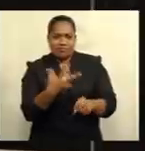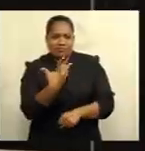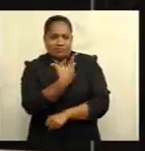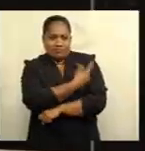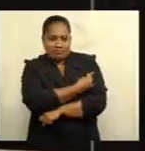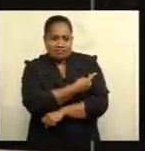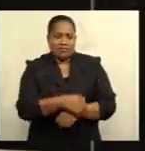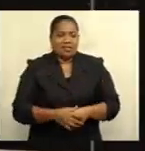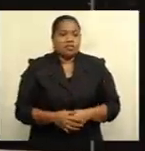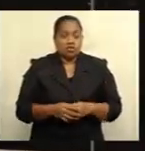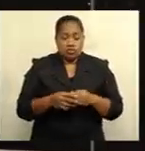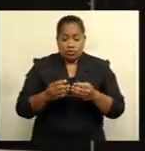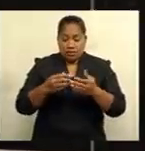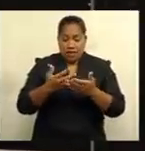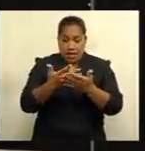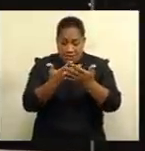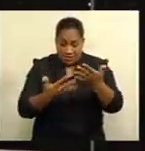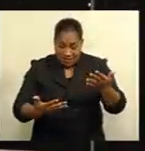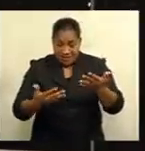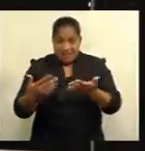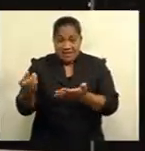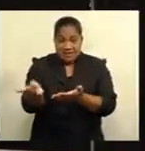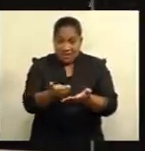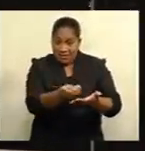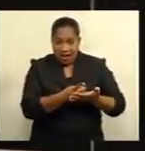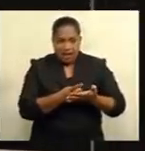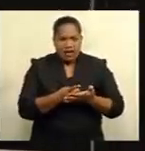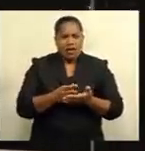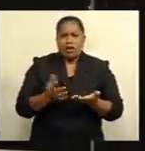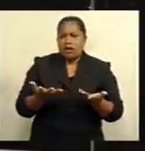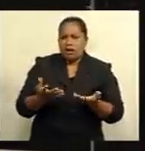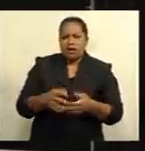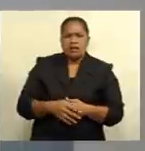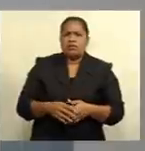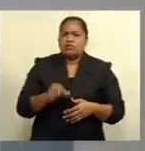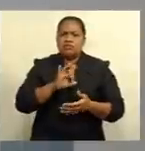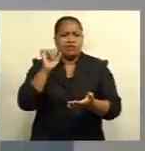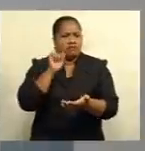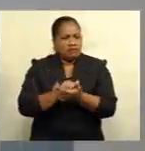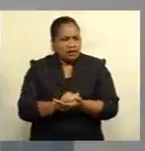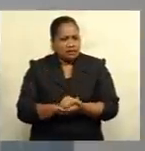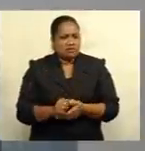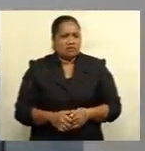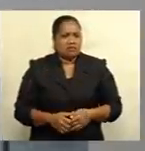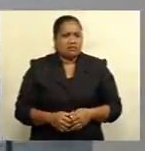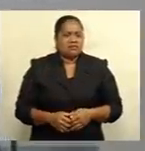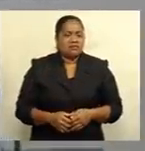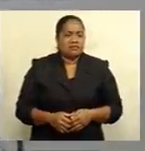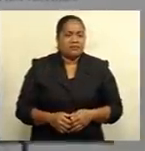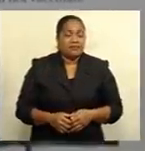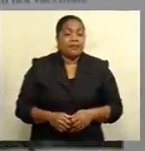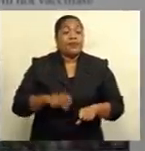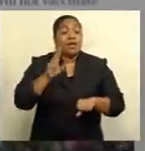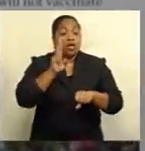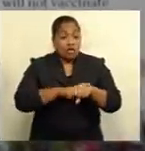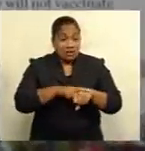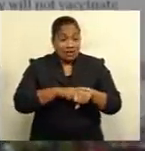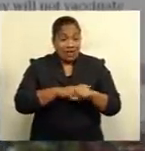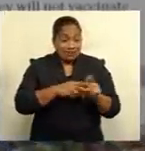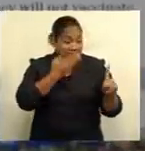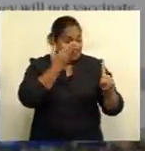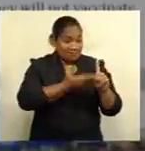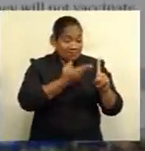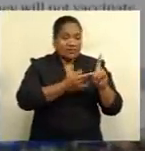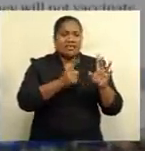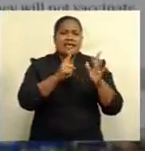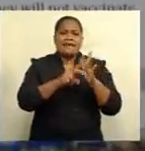the survey was flawed and the article was taken down without correction. Dr. Ifiremi Wanganembete says such